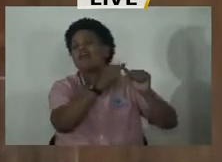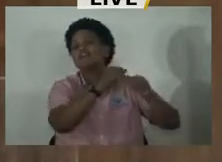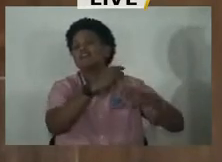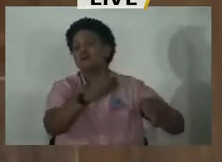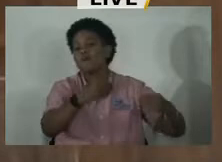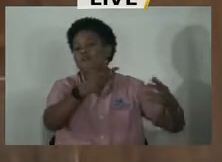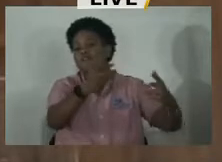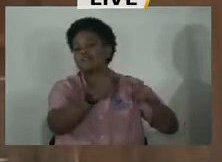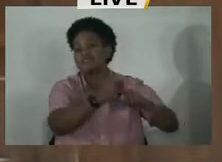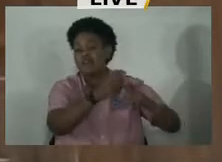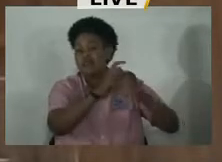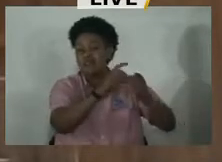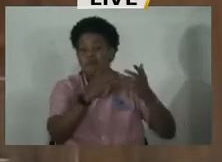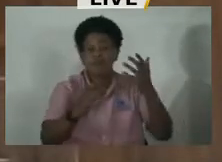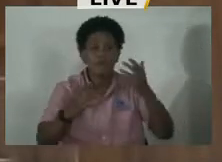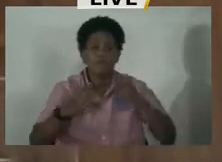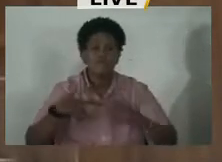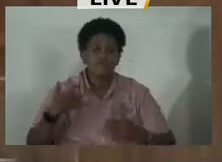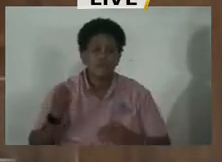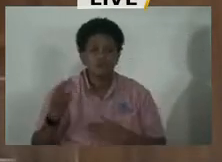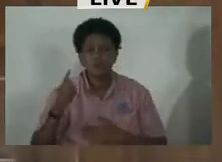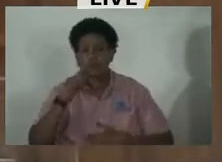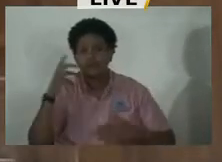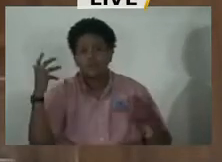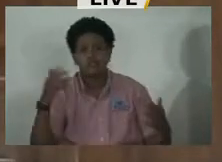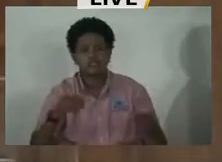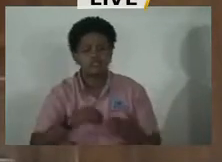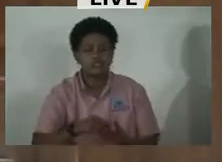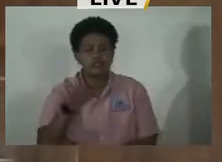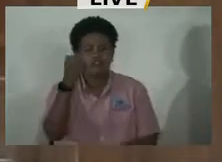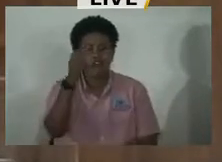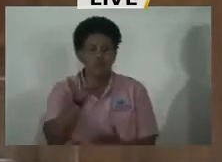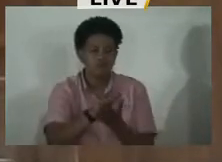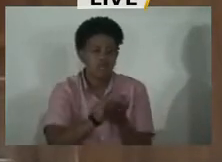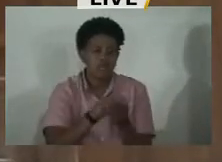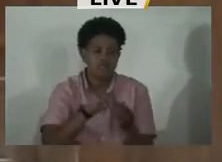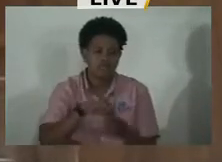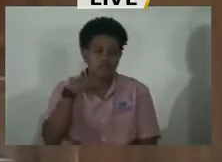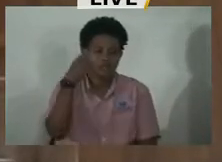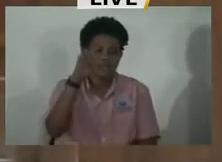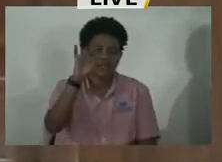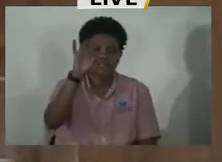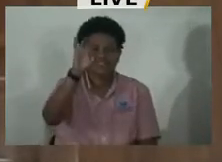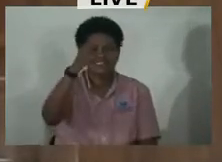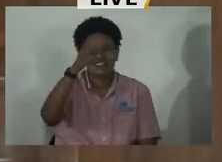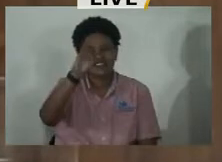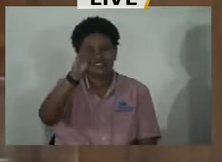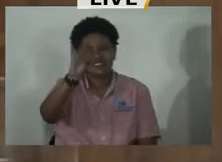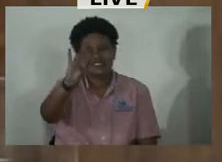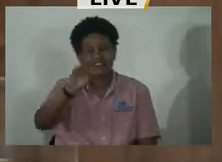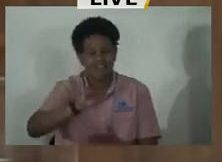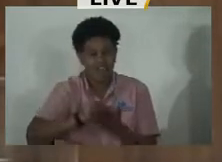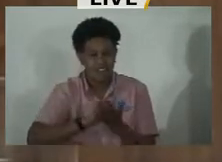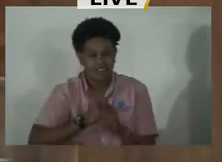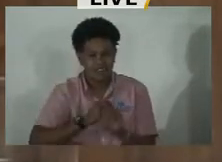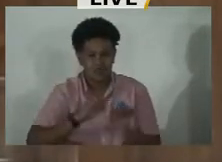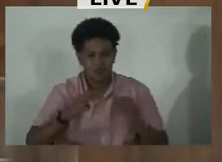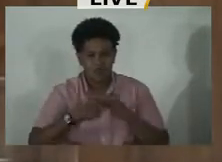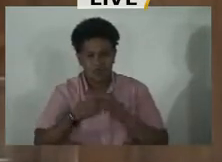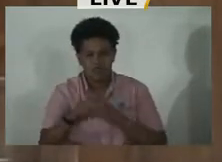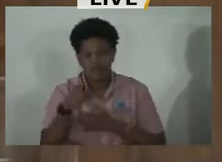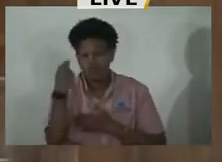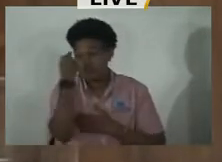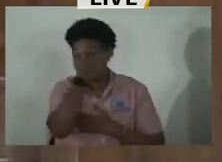maybe felt to have existed in the Firearms Act, which is a 1967 statute. There's no reference to pepper spray or mace